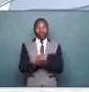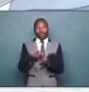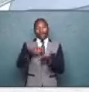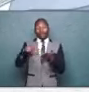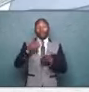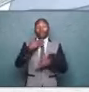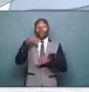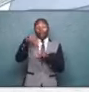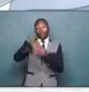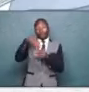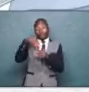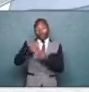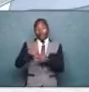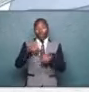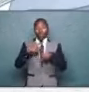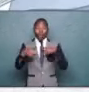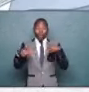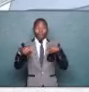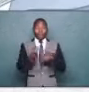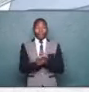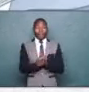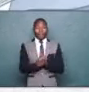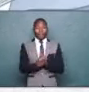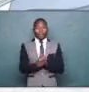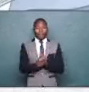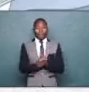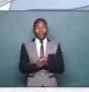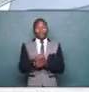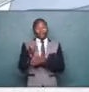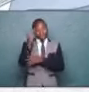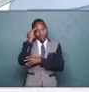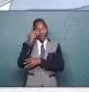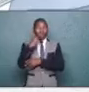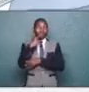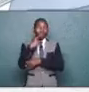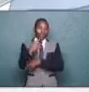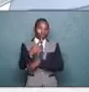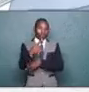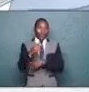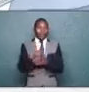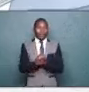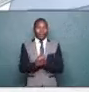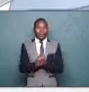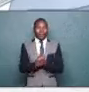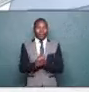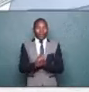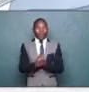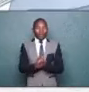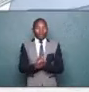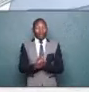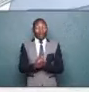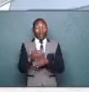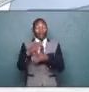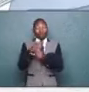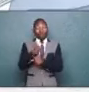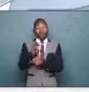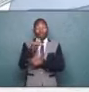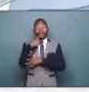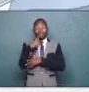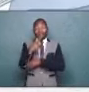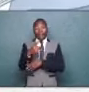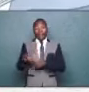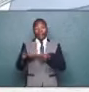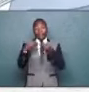registration. However, it should be stated clearly that the National Registration Bureau teams will be